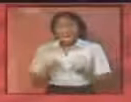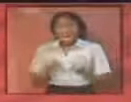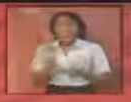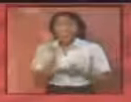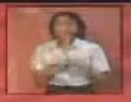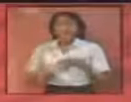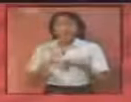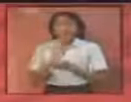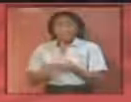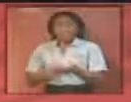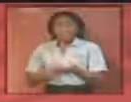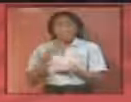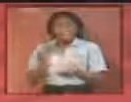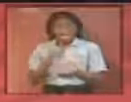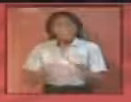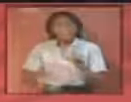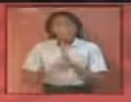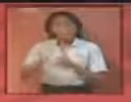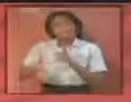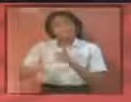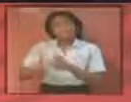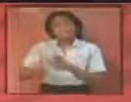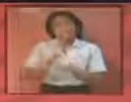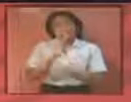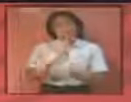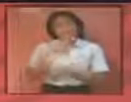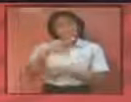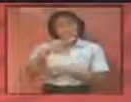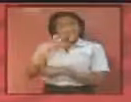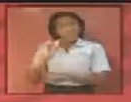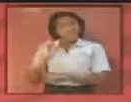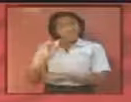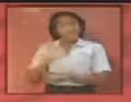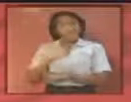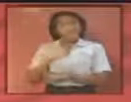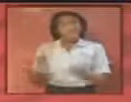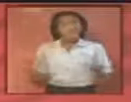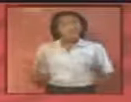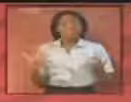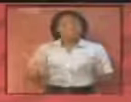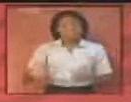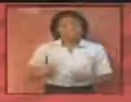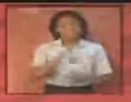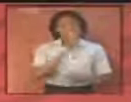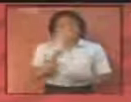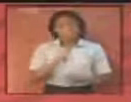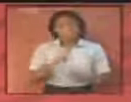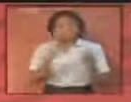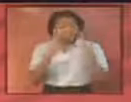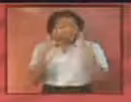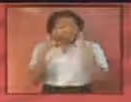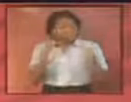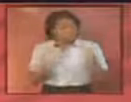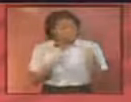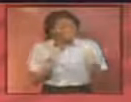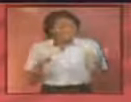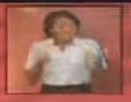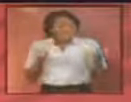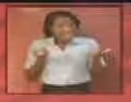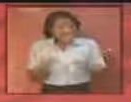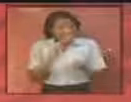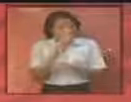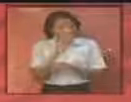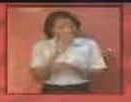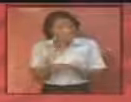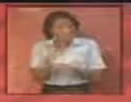concern. Now, the WHO recommends that countries monitor and track variants of concern and that they carry out surveillance